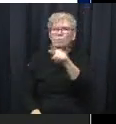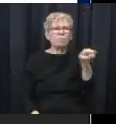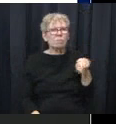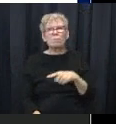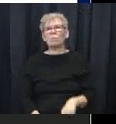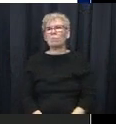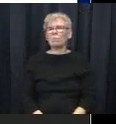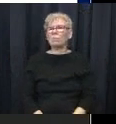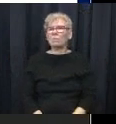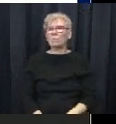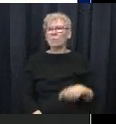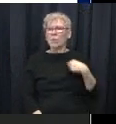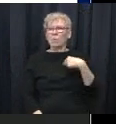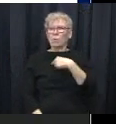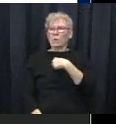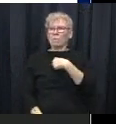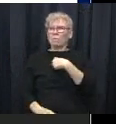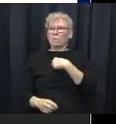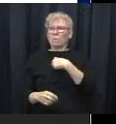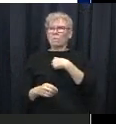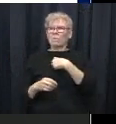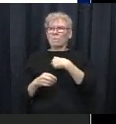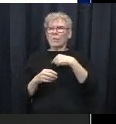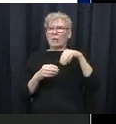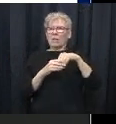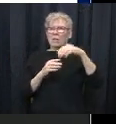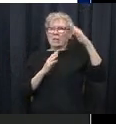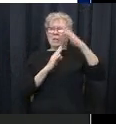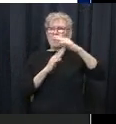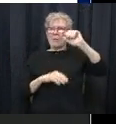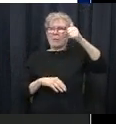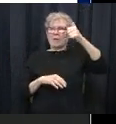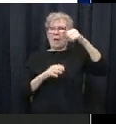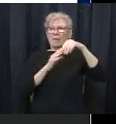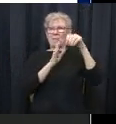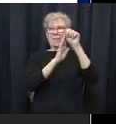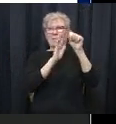in the nation for the last several weeks on disease transmission. Next slide.